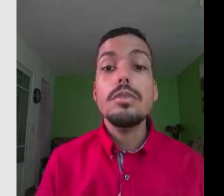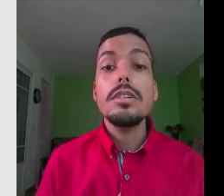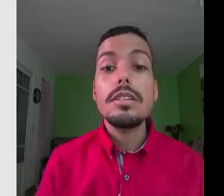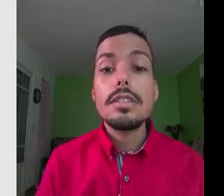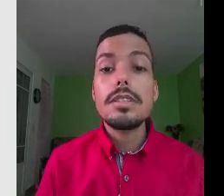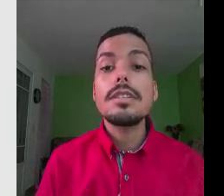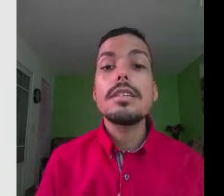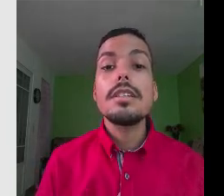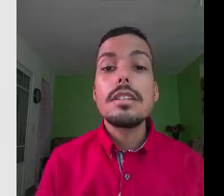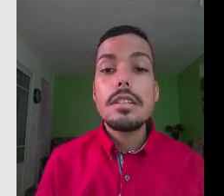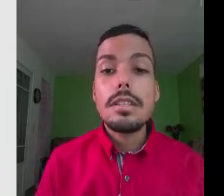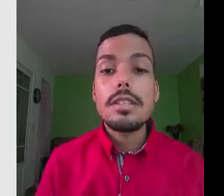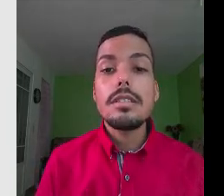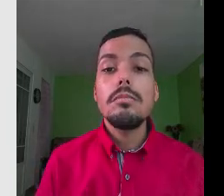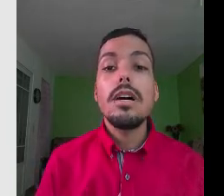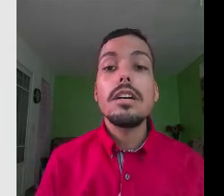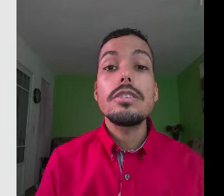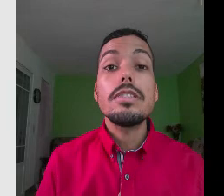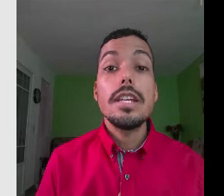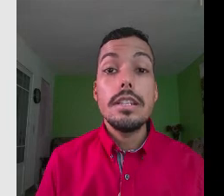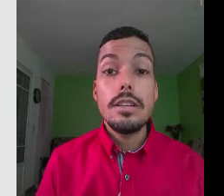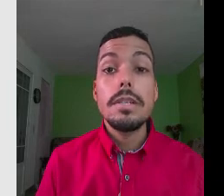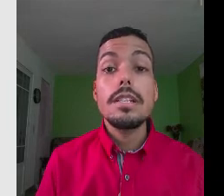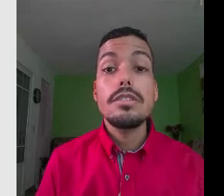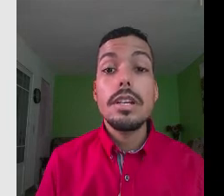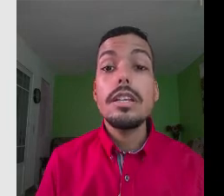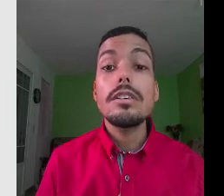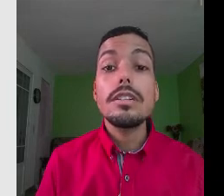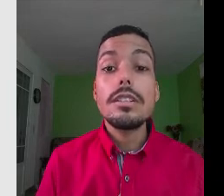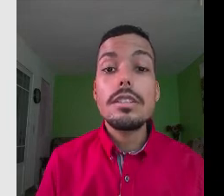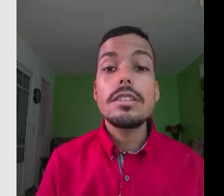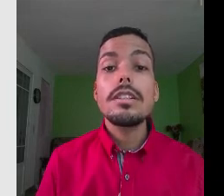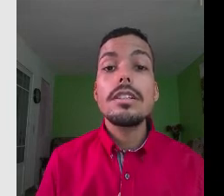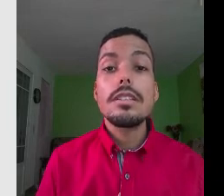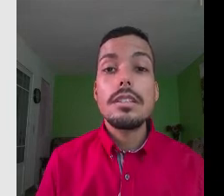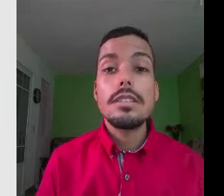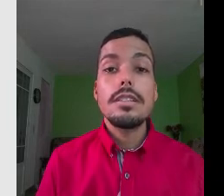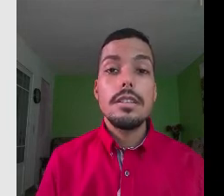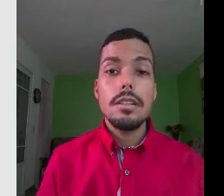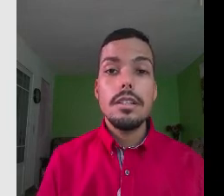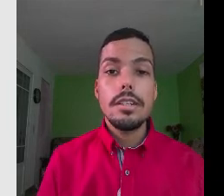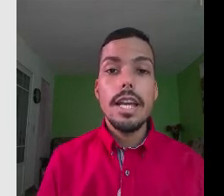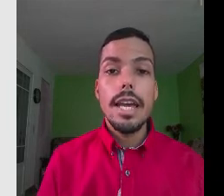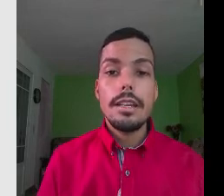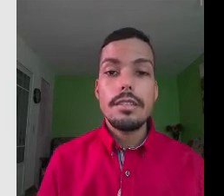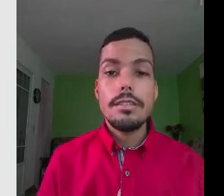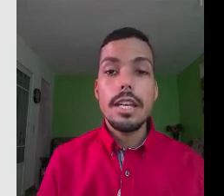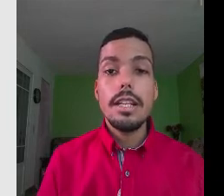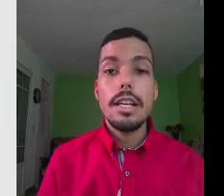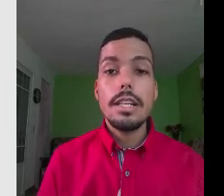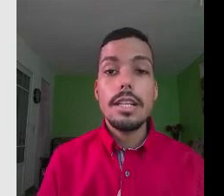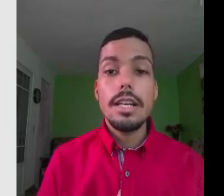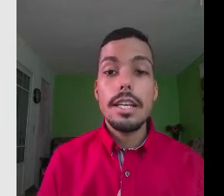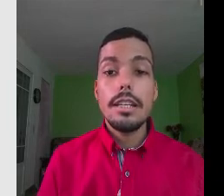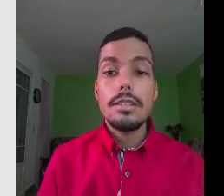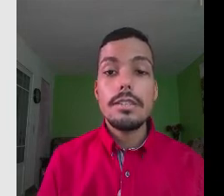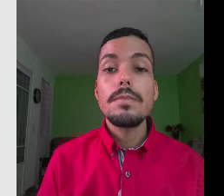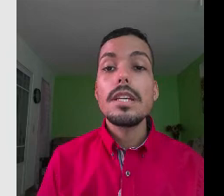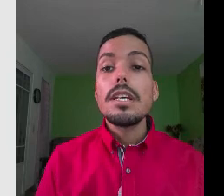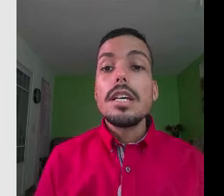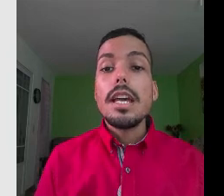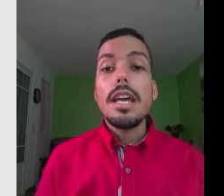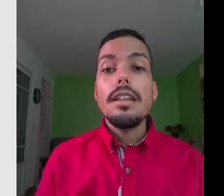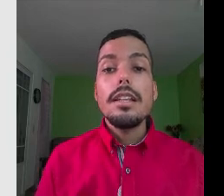sound too, x, x. Box tiene también el sonido x, x, the letter X, ¿ok? De la letra